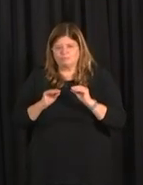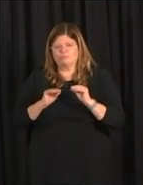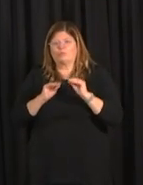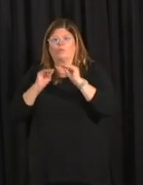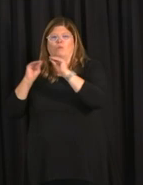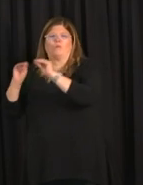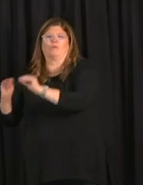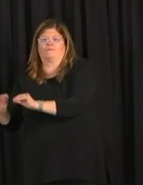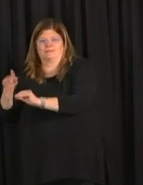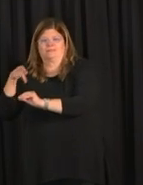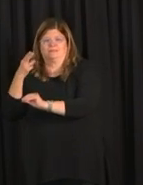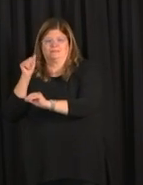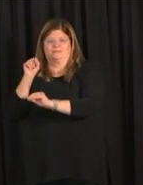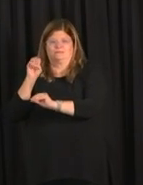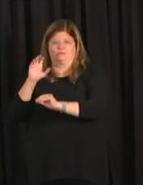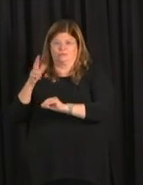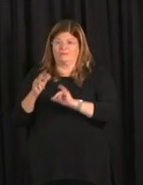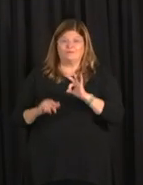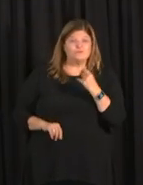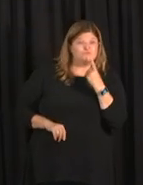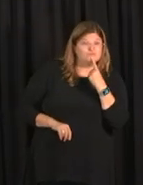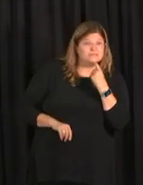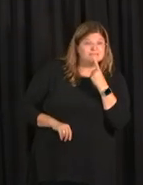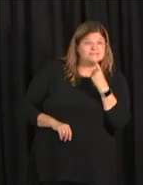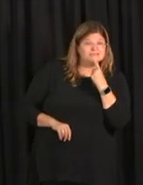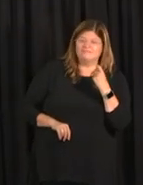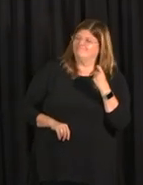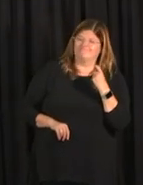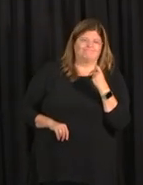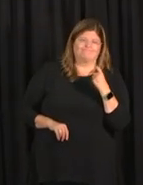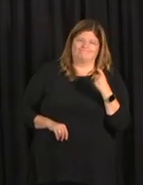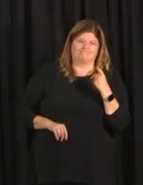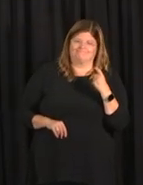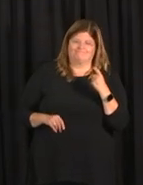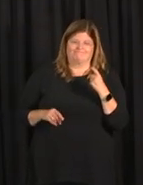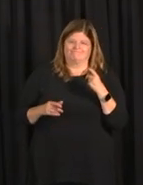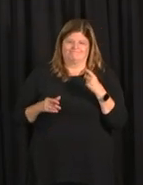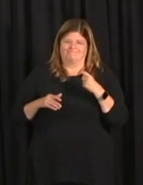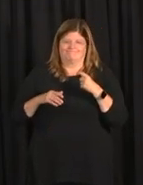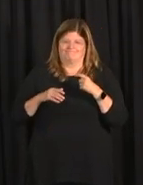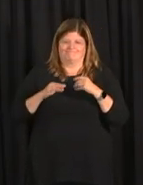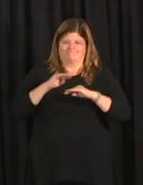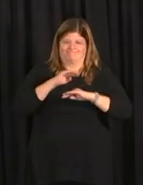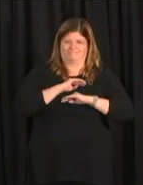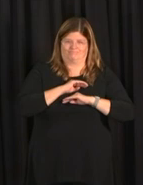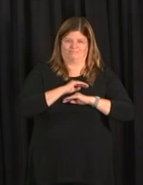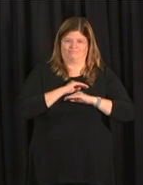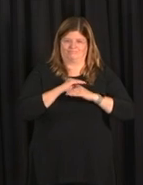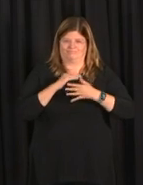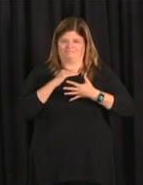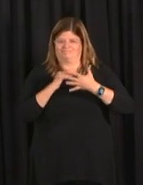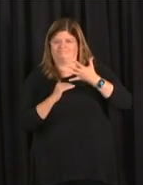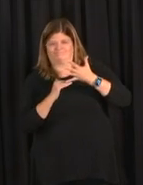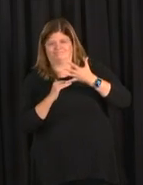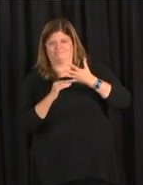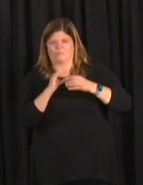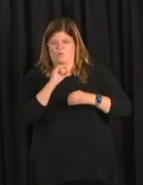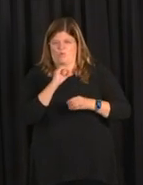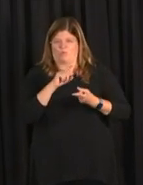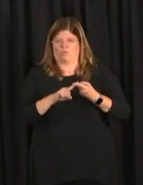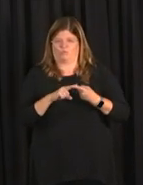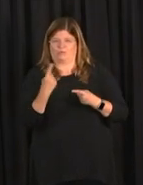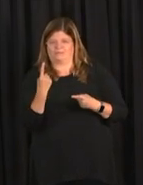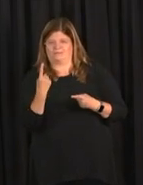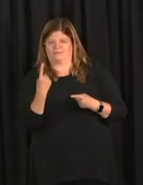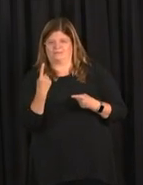3. If it's red, then it is meeting the criteria for phase 0 or 1. So that's how